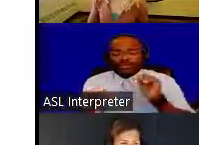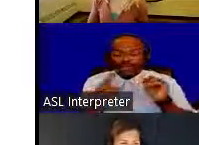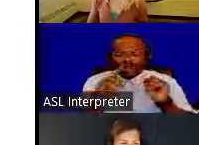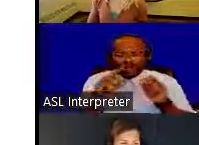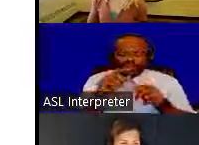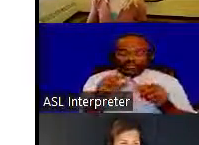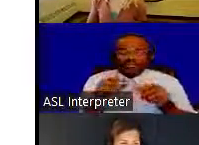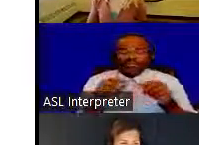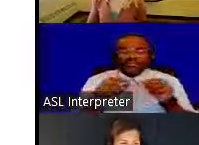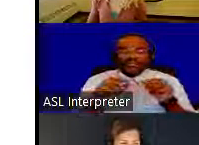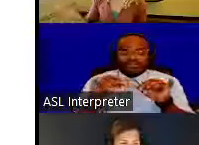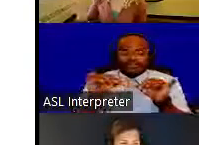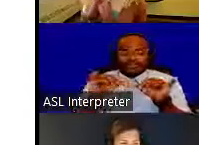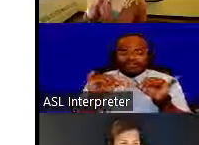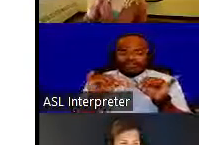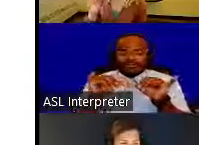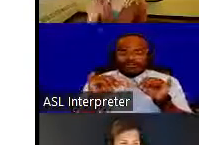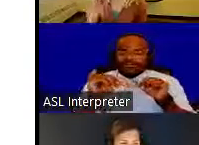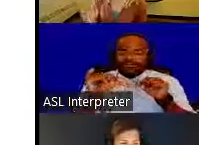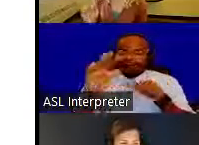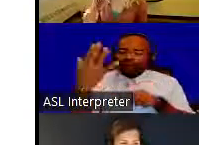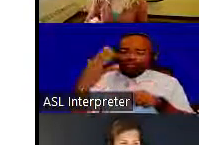in an ecosystem? And